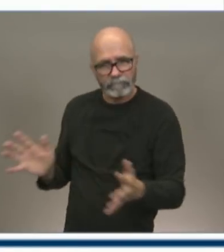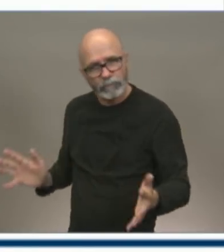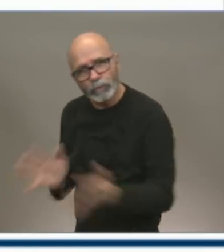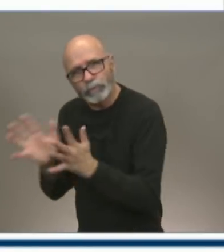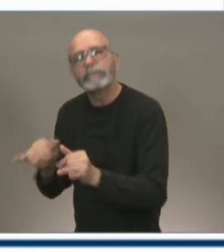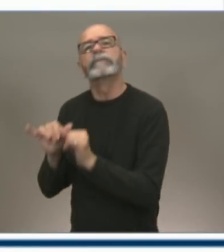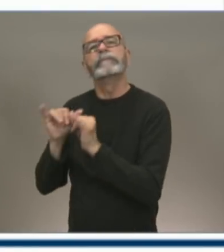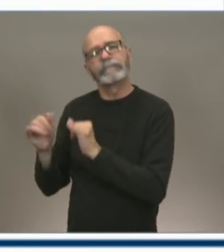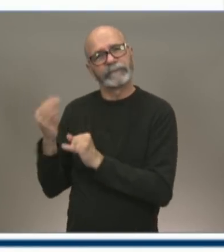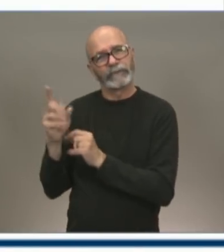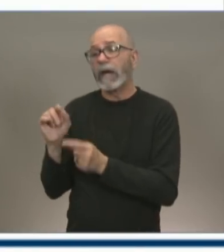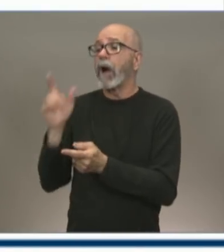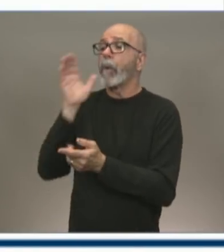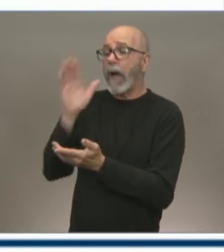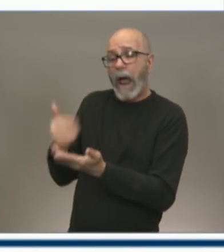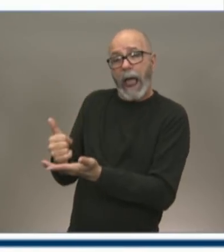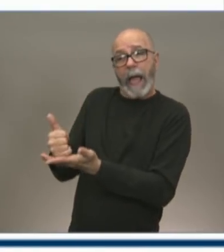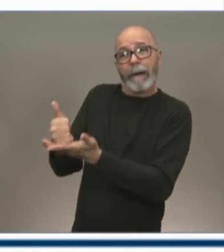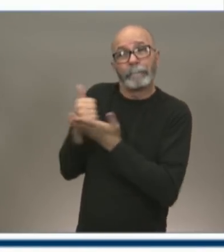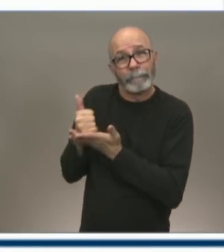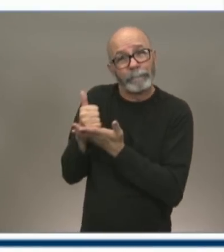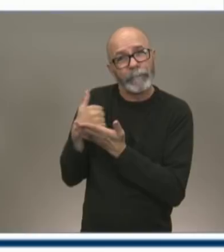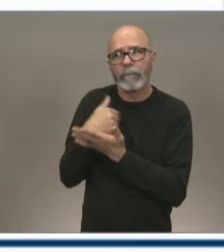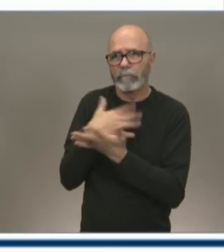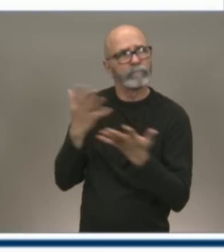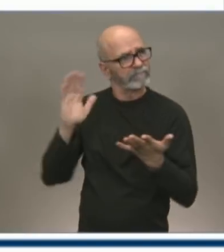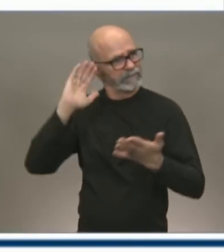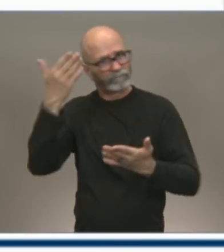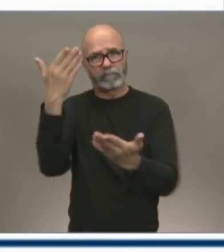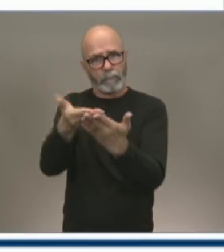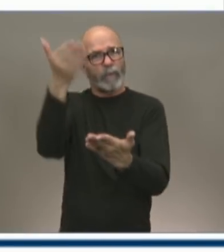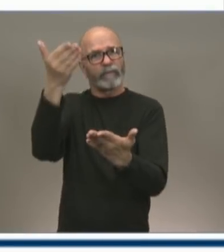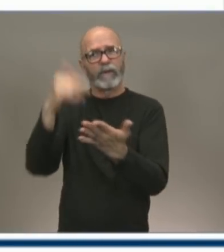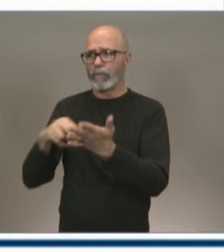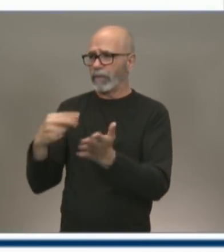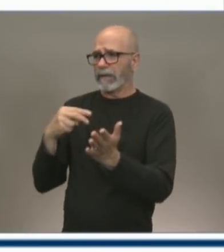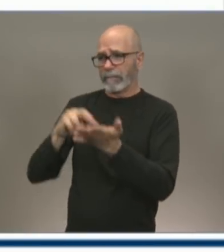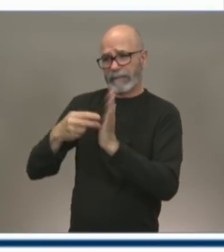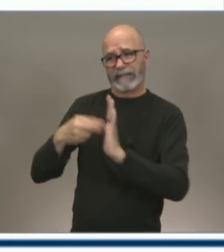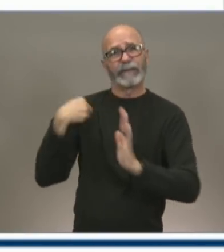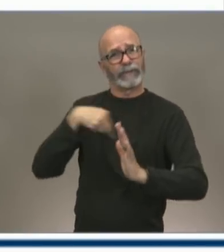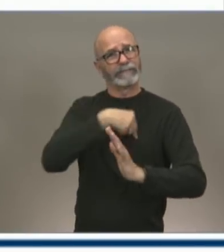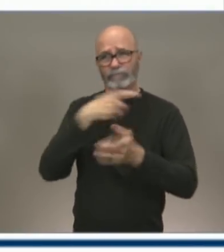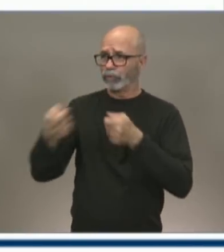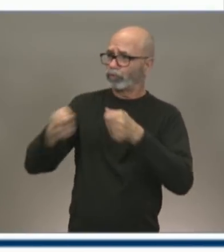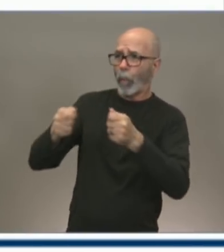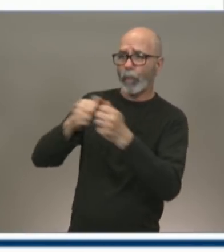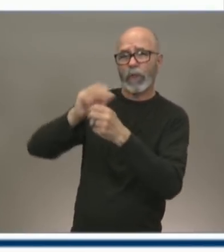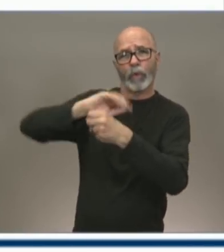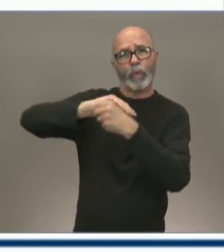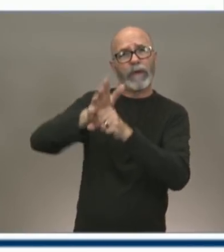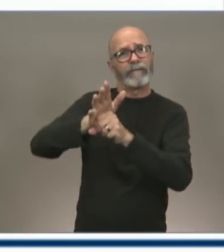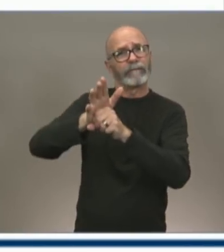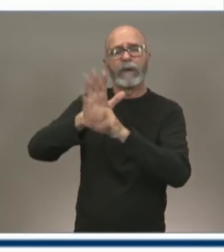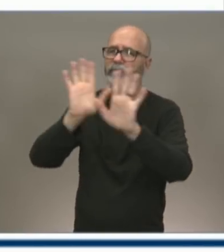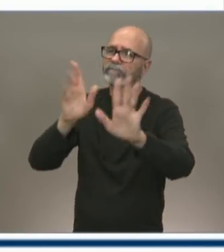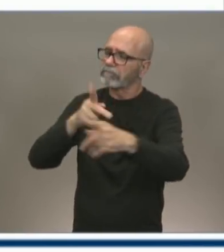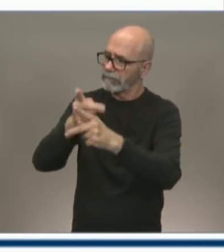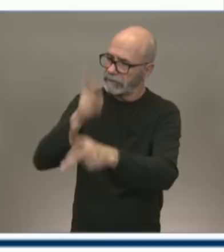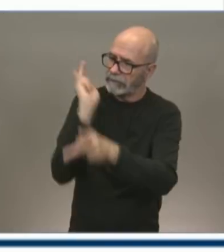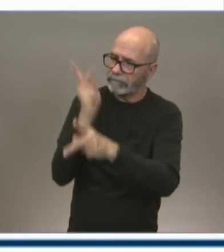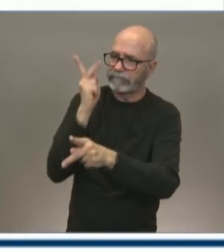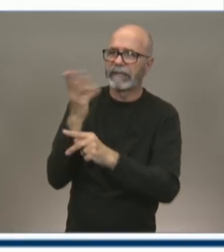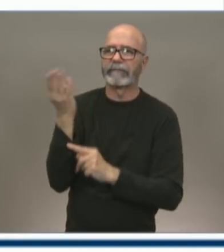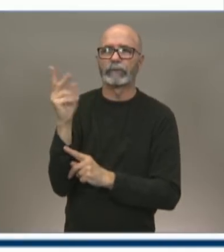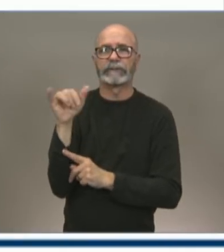a cornerstone of the success of our ability to control COVID. So we would not move away from that unless we had very solid evidence that it